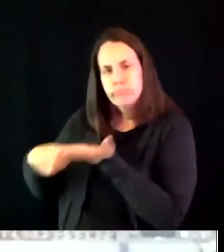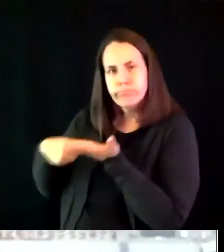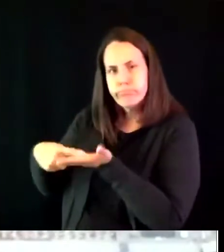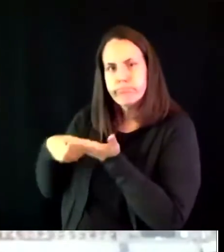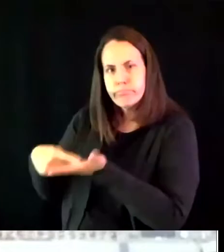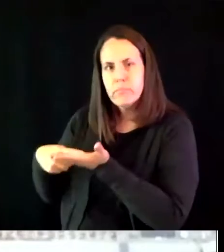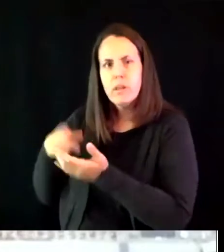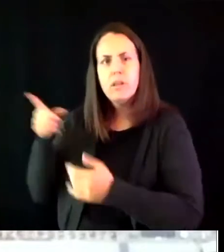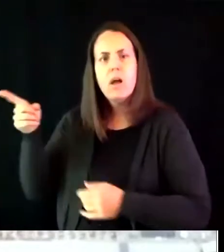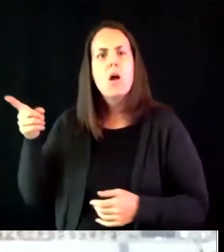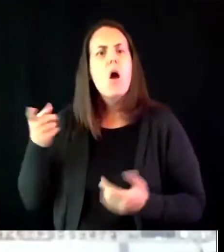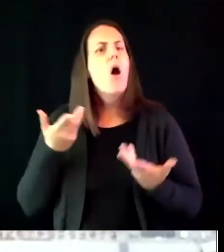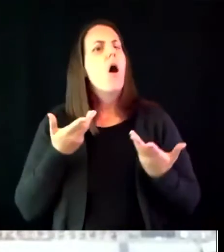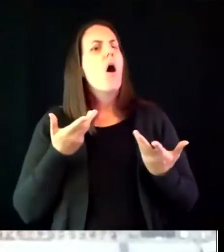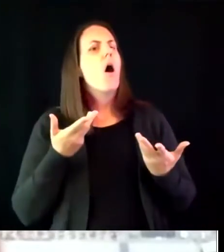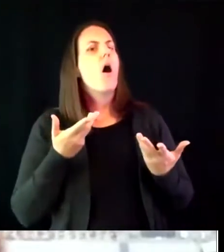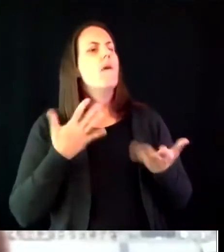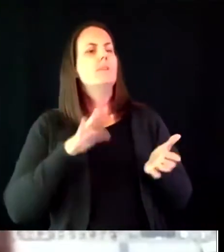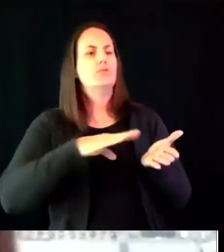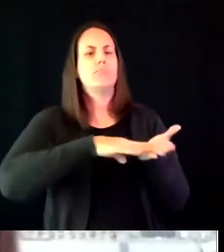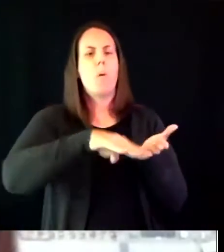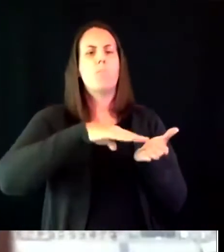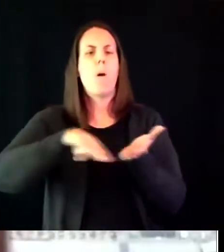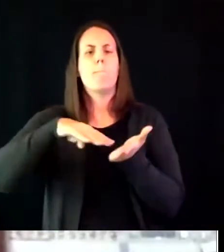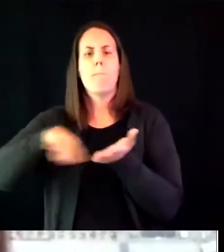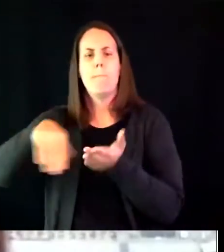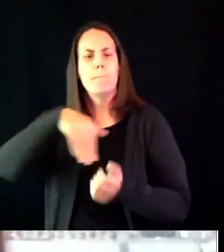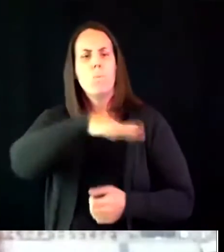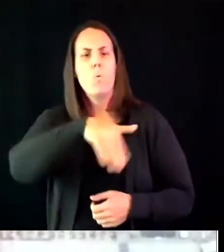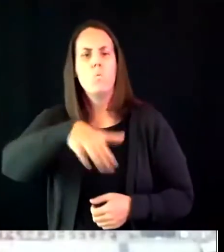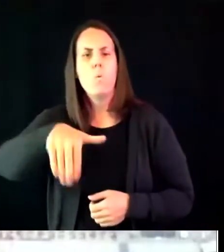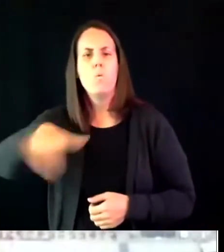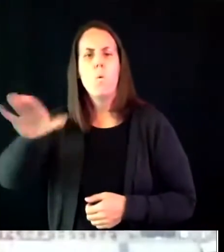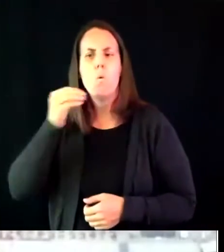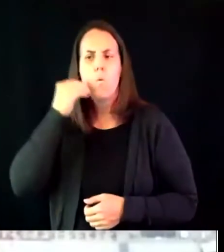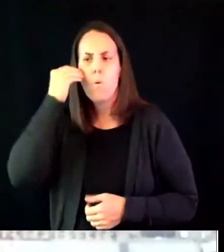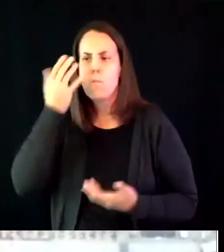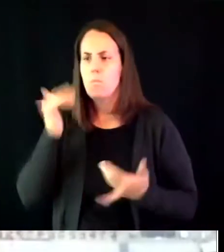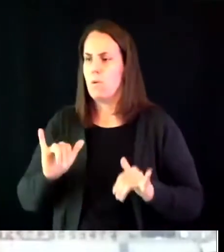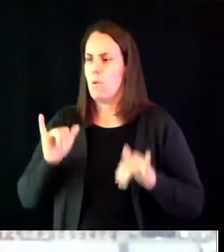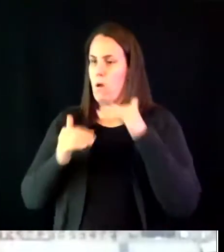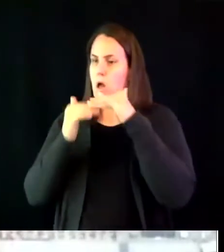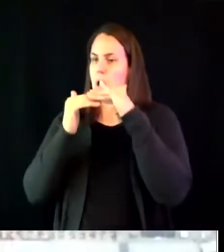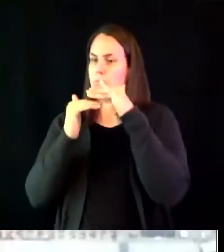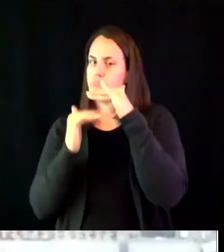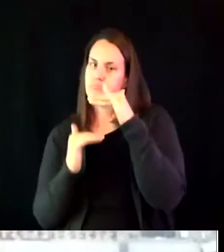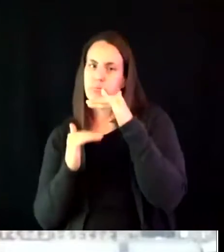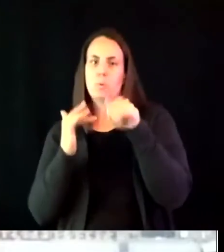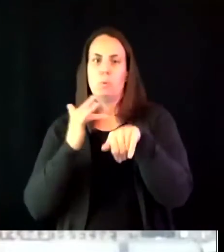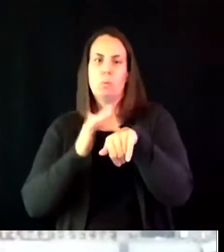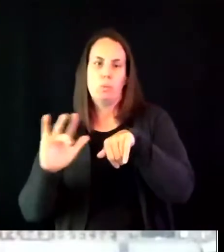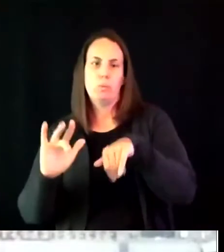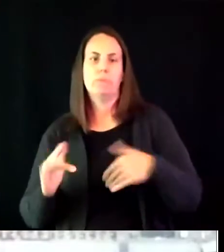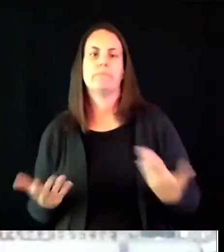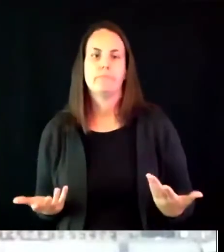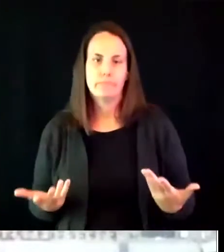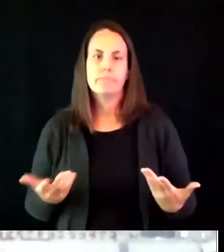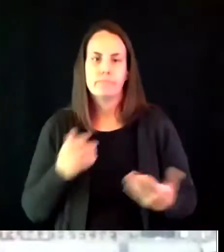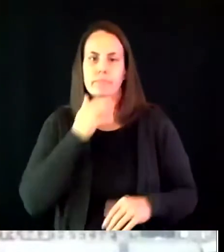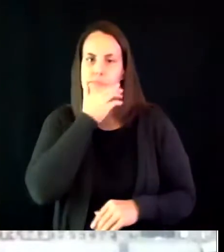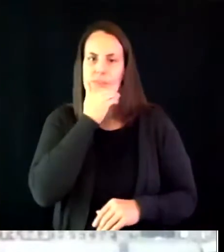cardiology, oncology, et cetera, opening up more beds for them. So the hospital census is something that is